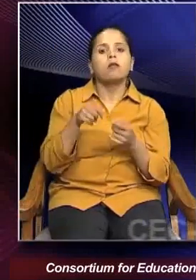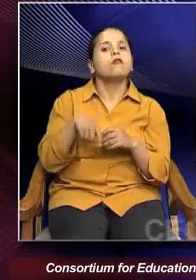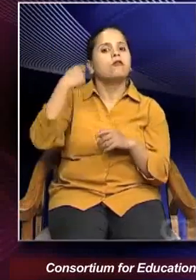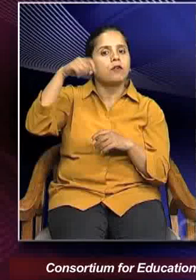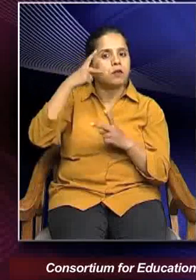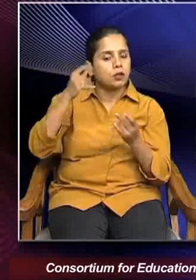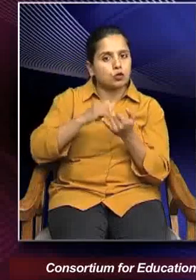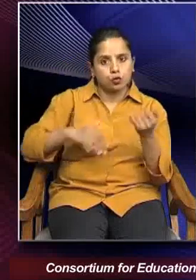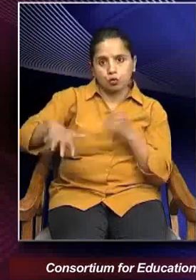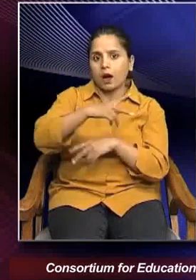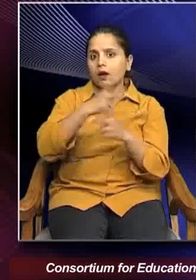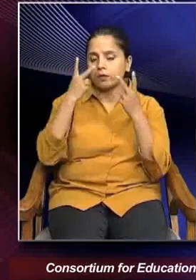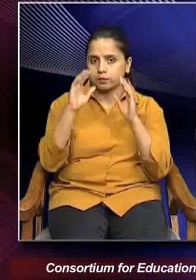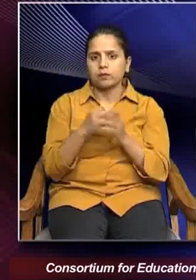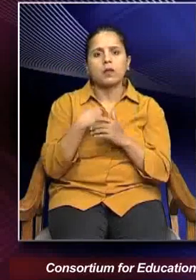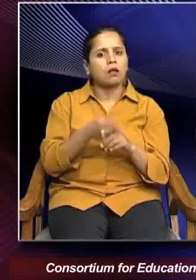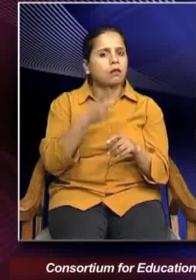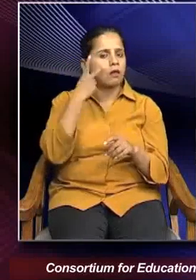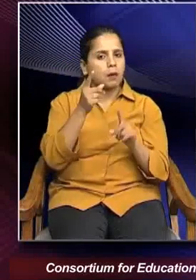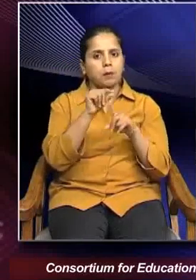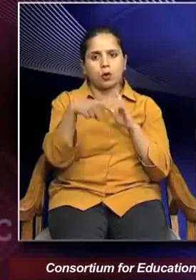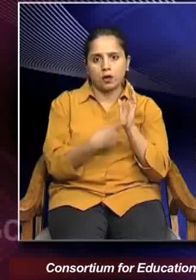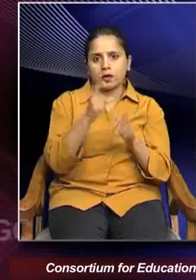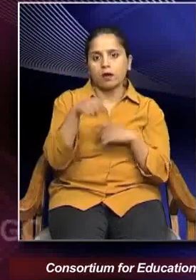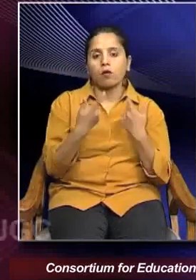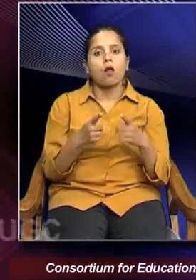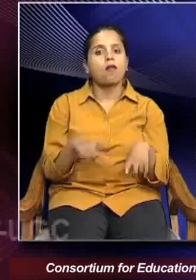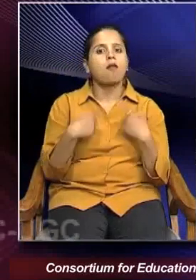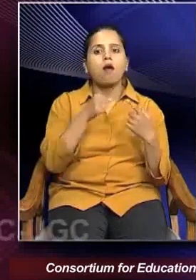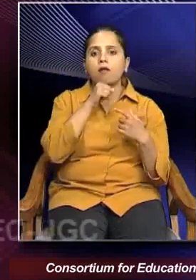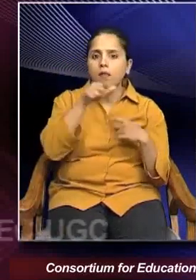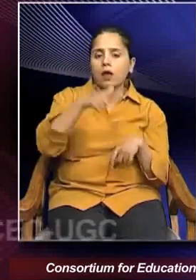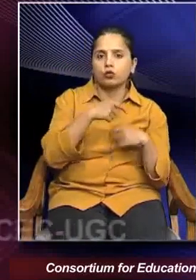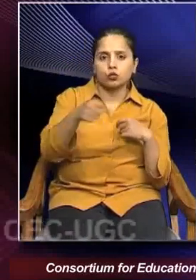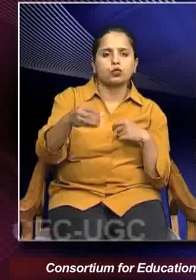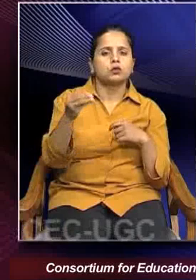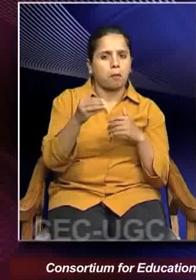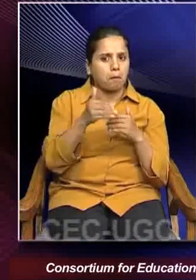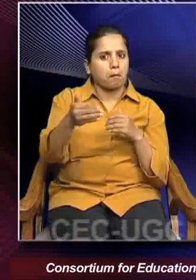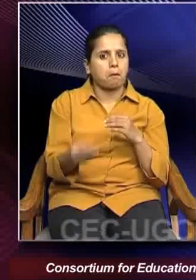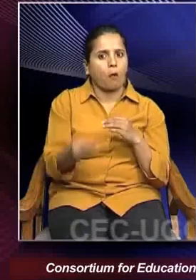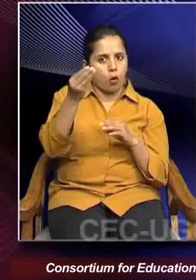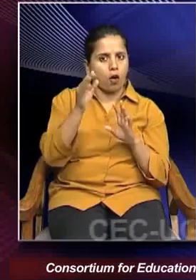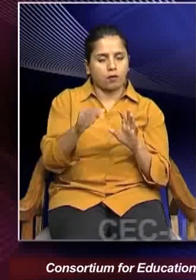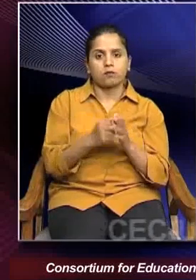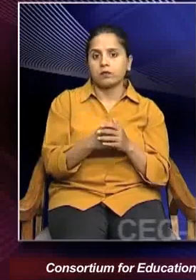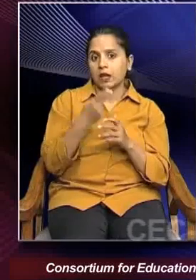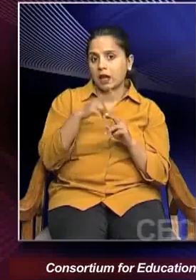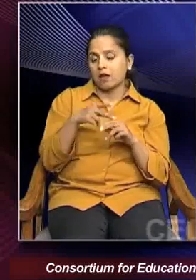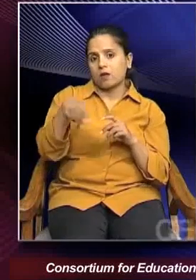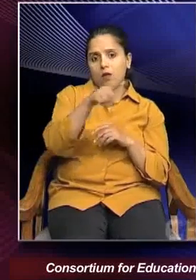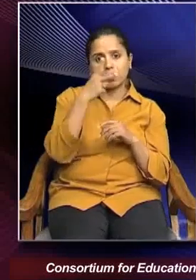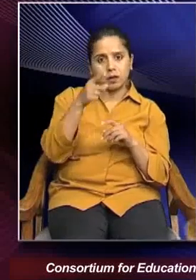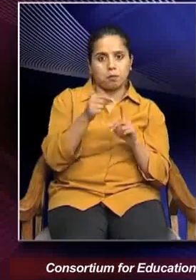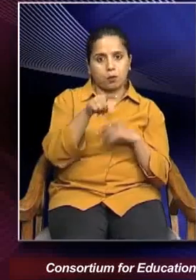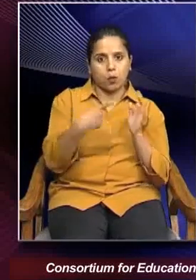different countries, we observe that per capita income, the life expectancy improve to a certain extent. And beyond that, even if the per